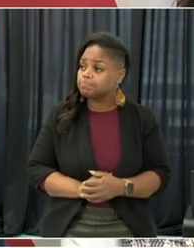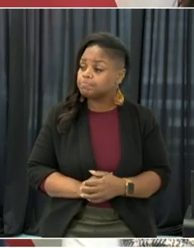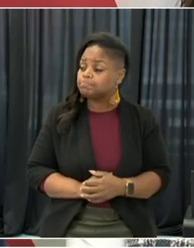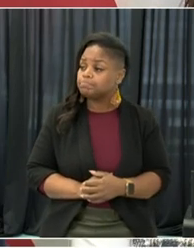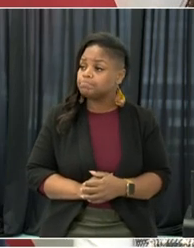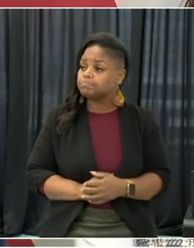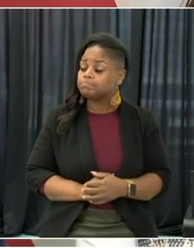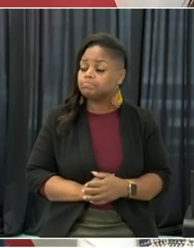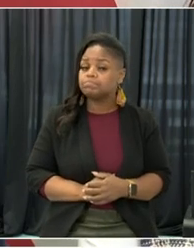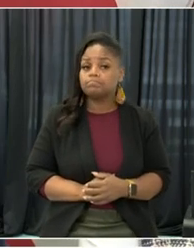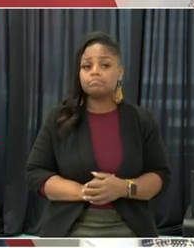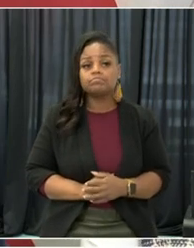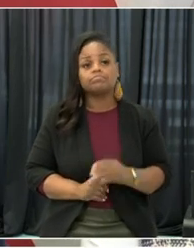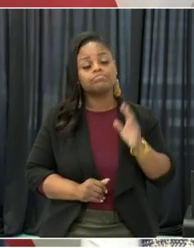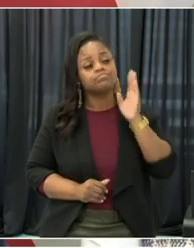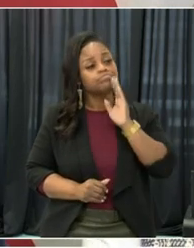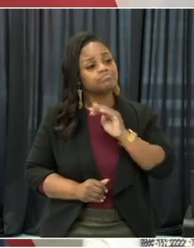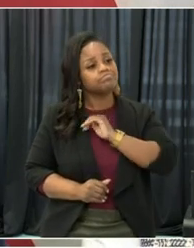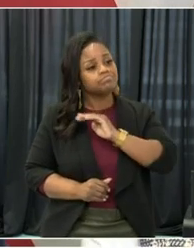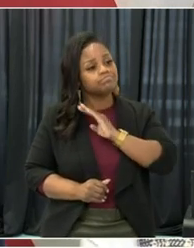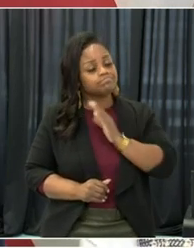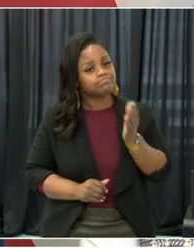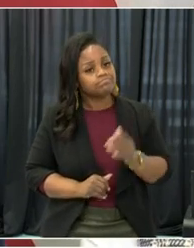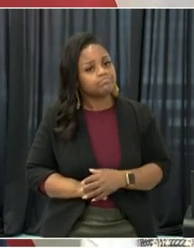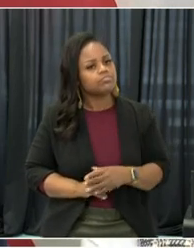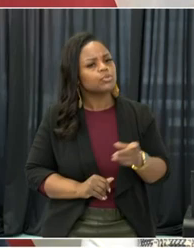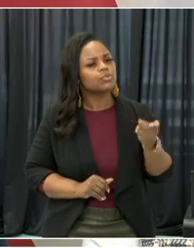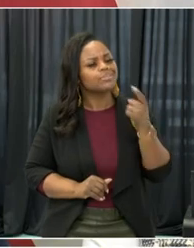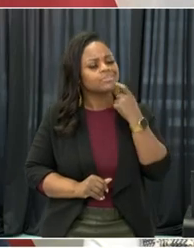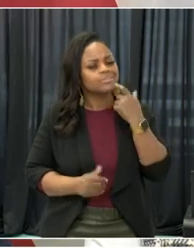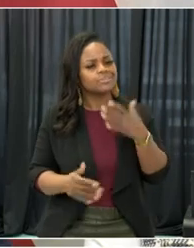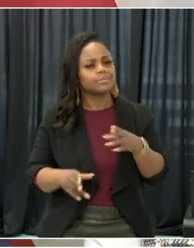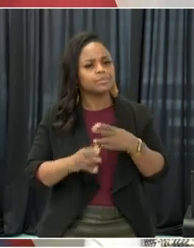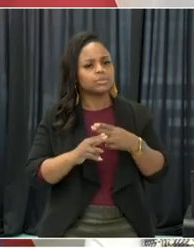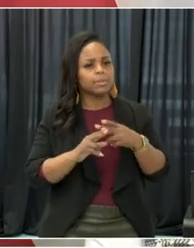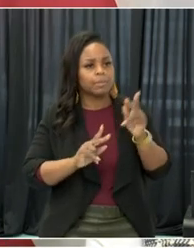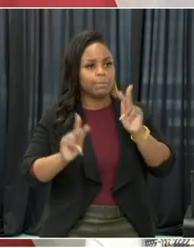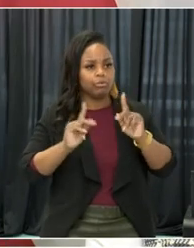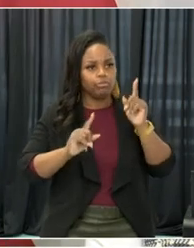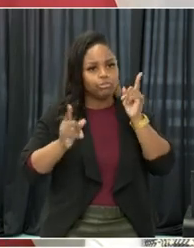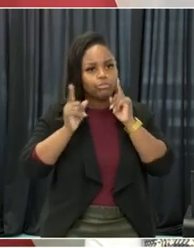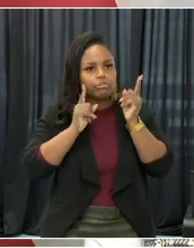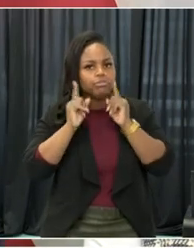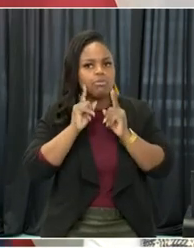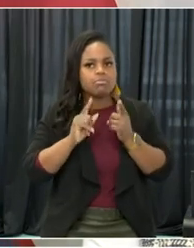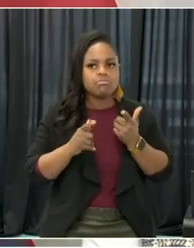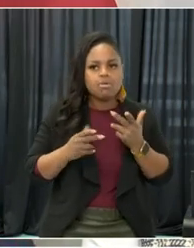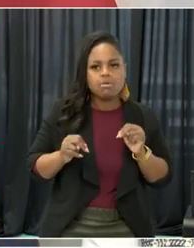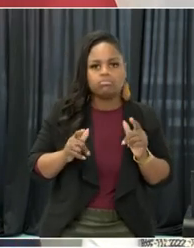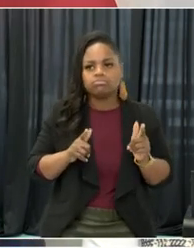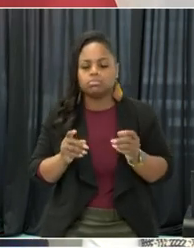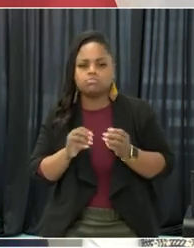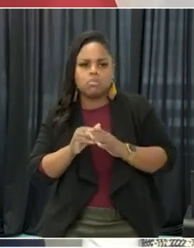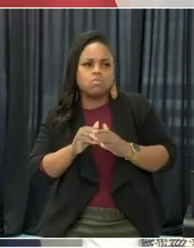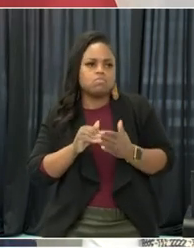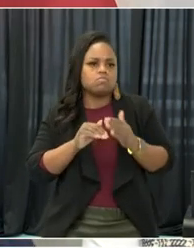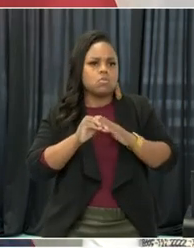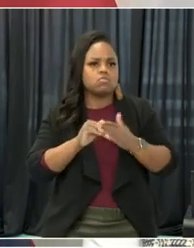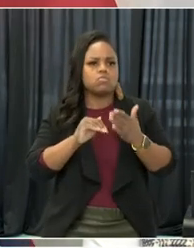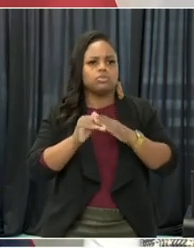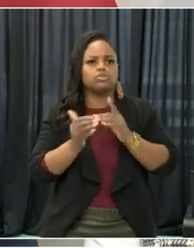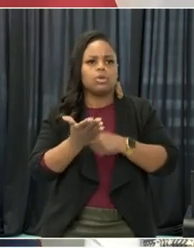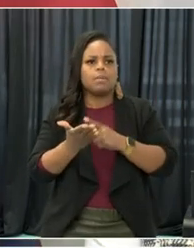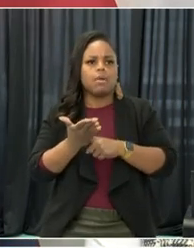Hi, Mayor. You said people are hearing gunshots more and more. The chief talked about the pop, pop, pop going to